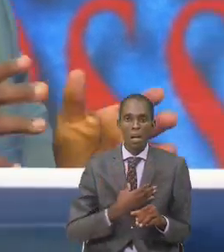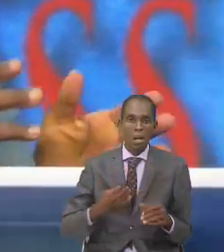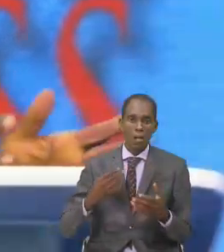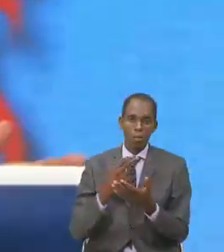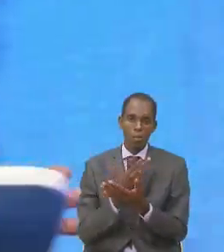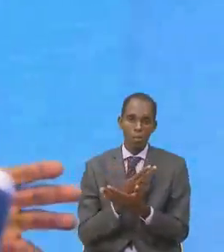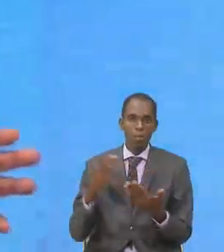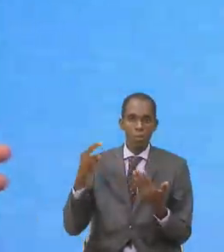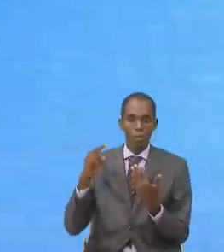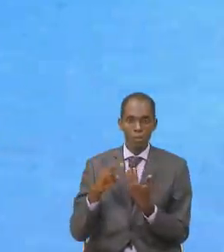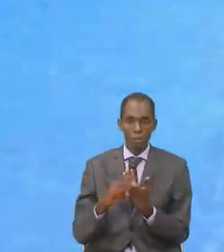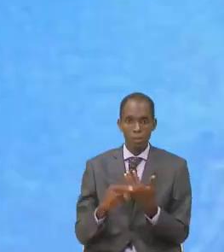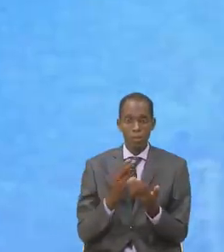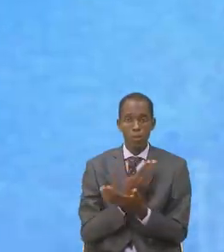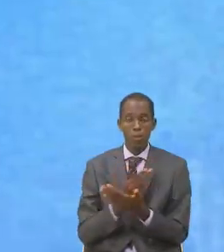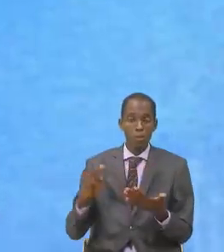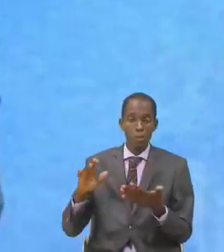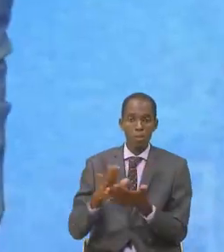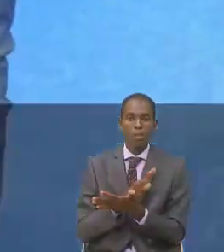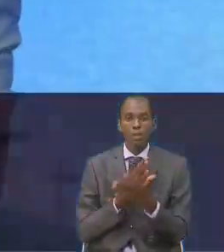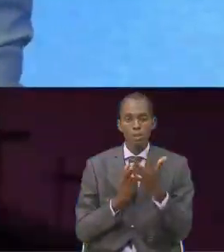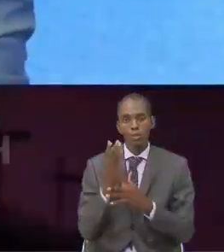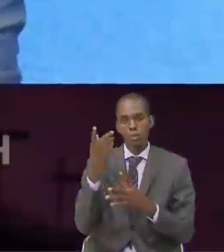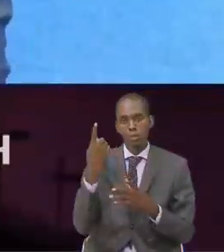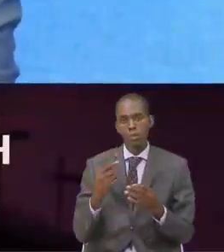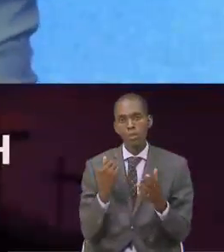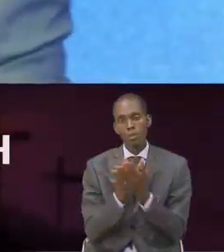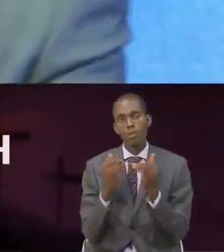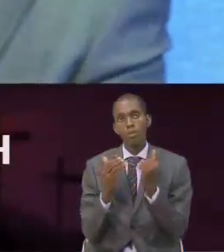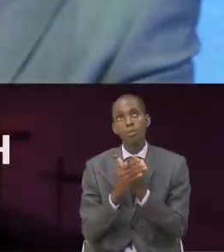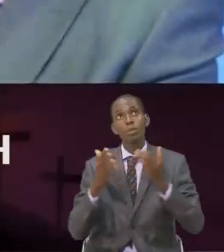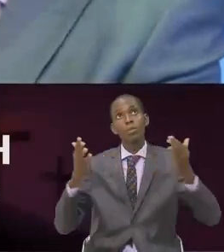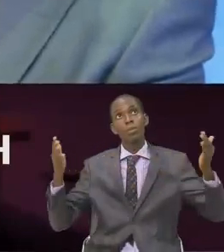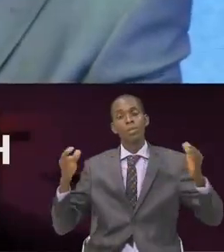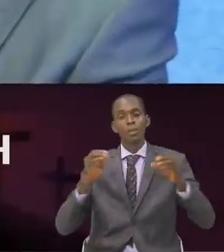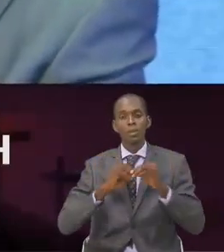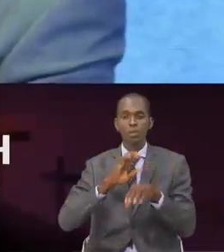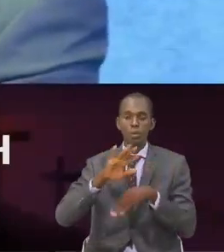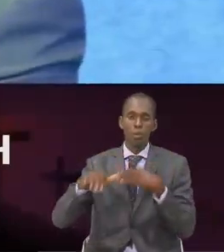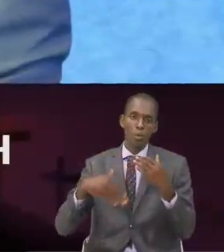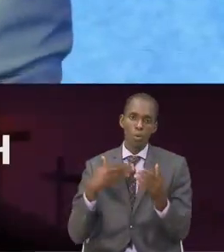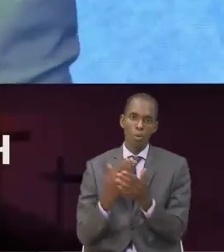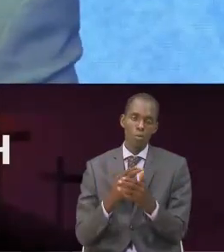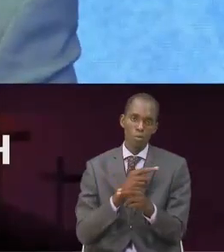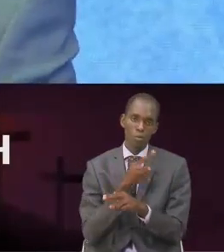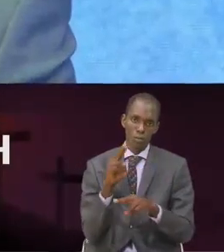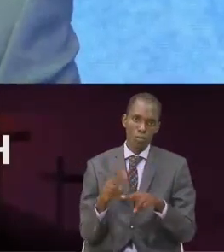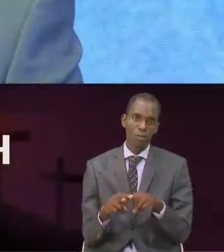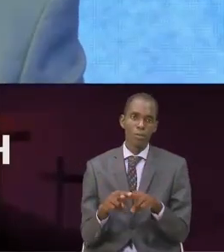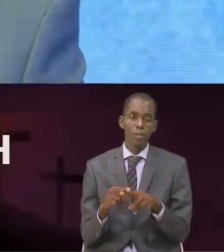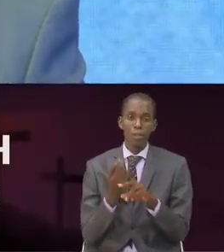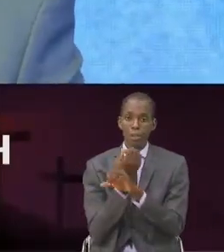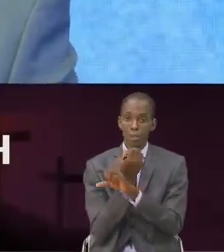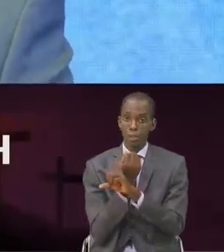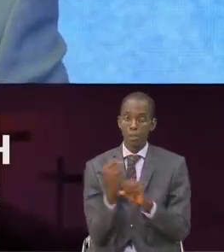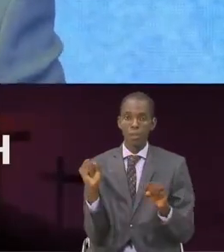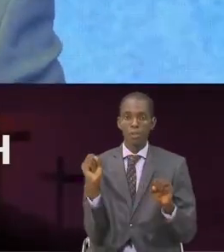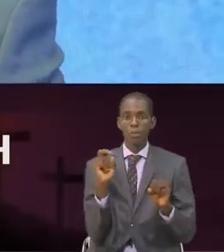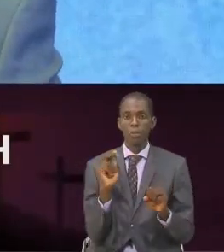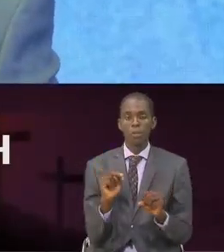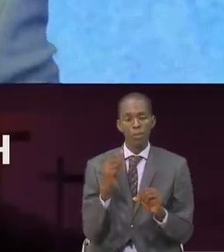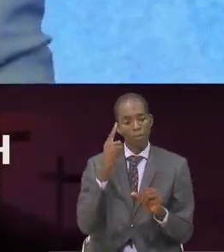is salvation and holiness through the crucified in